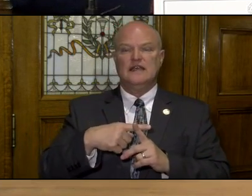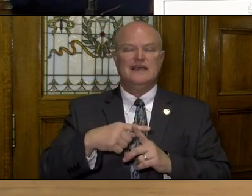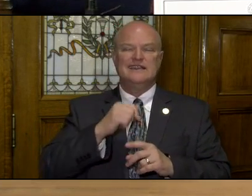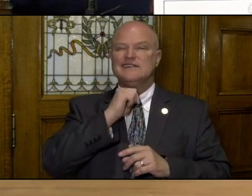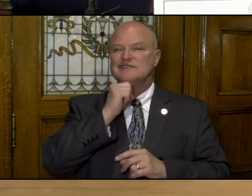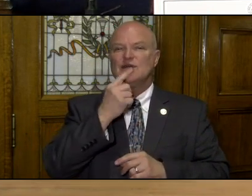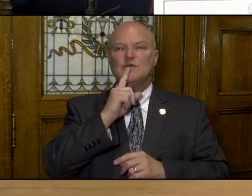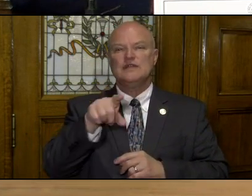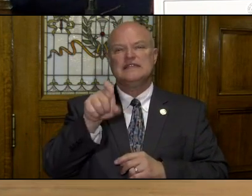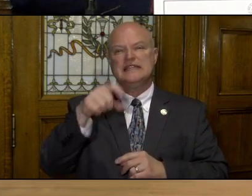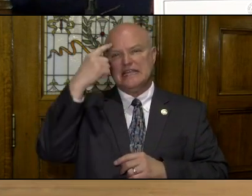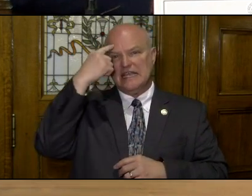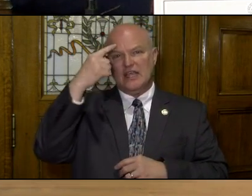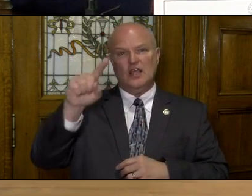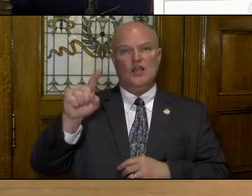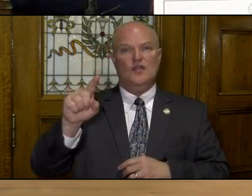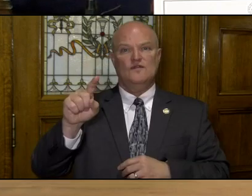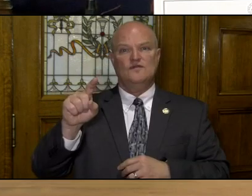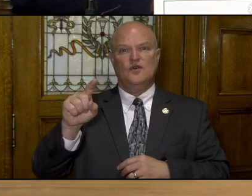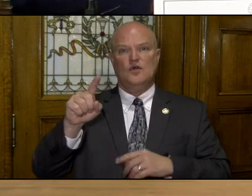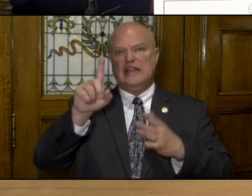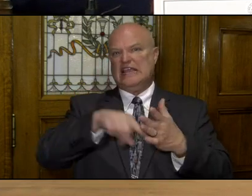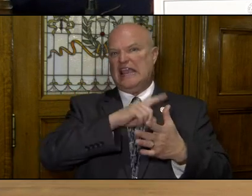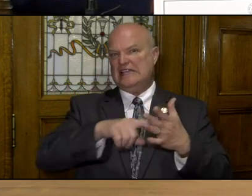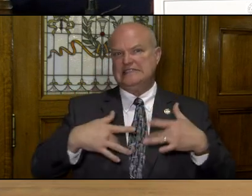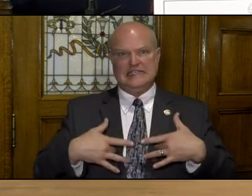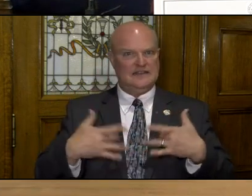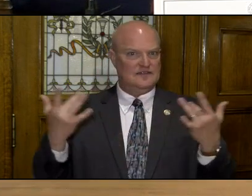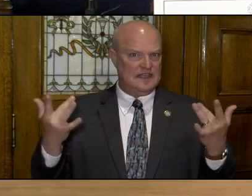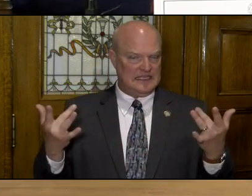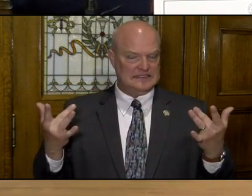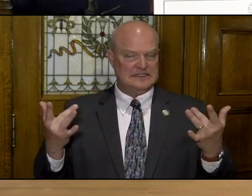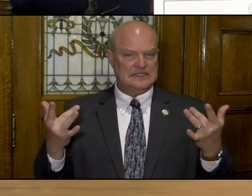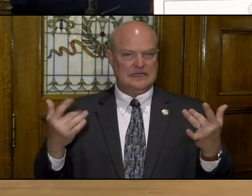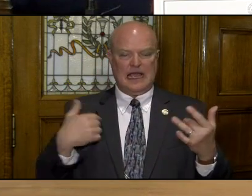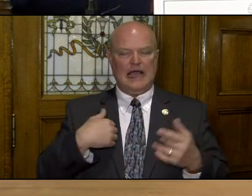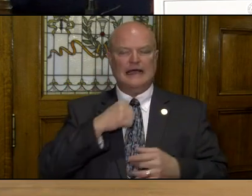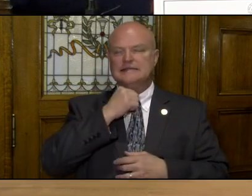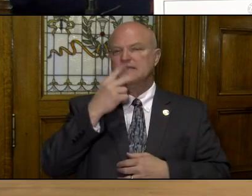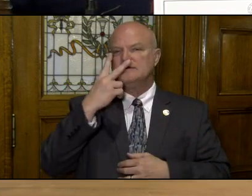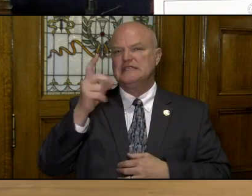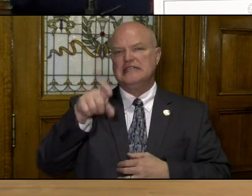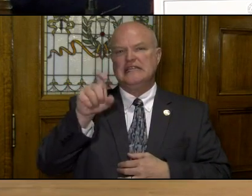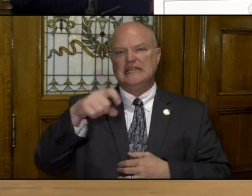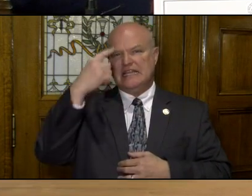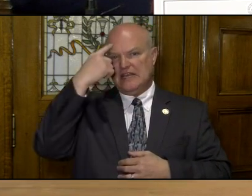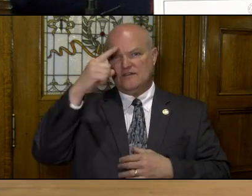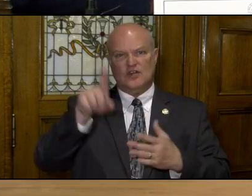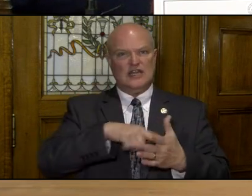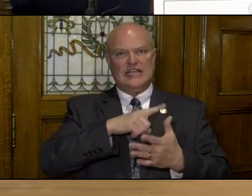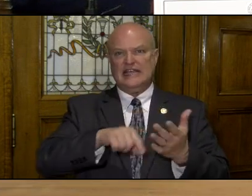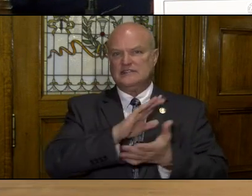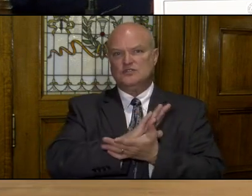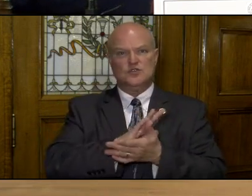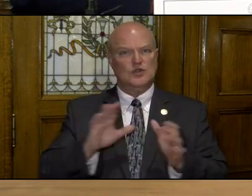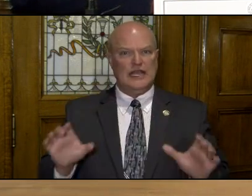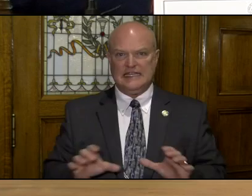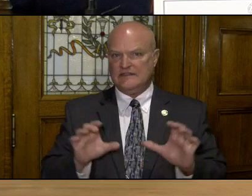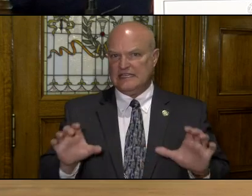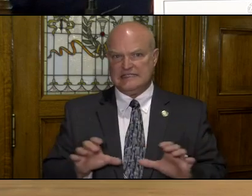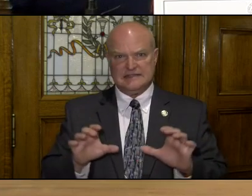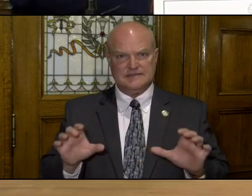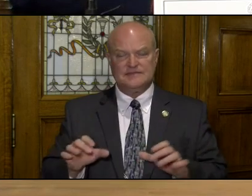there's not any need for canceling events. I do not see any need for canceling school